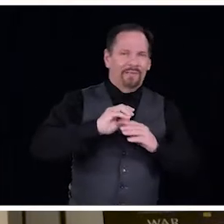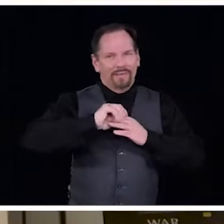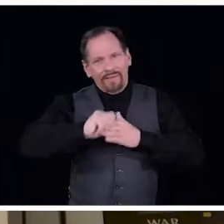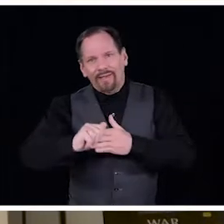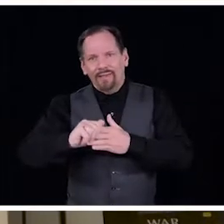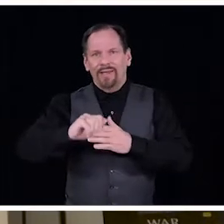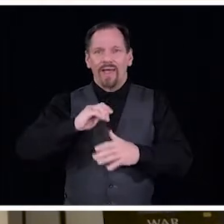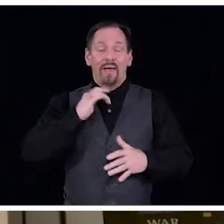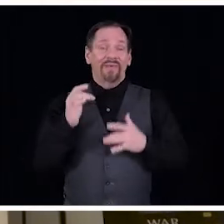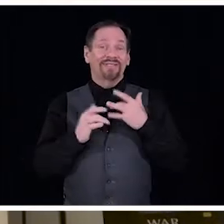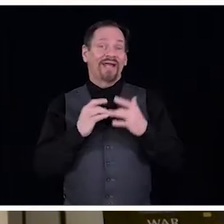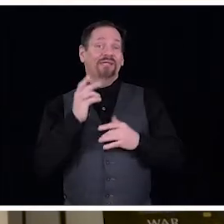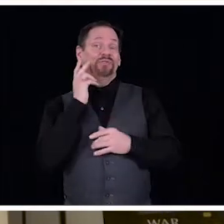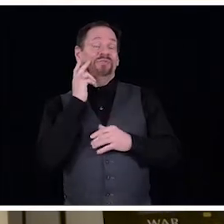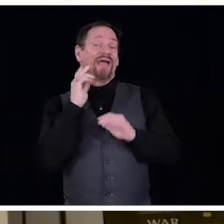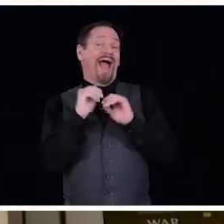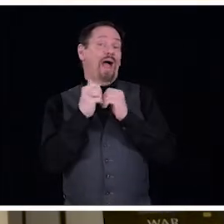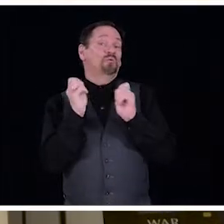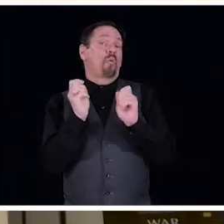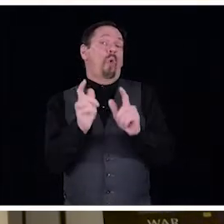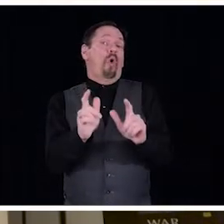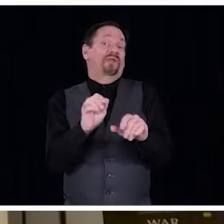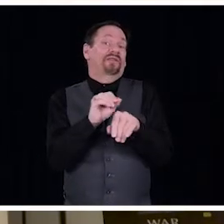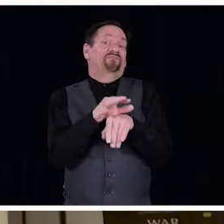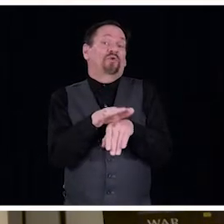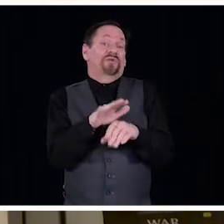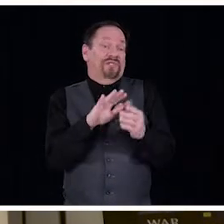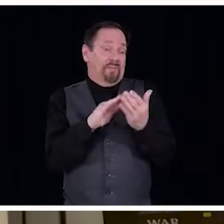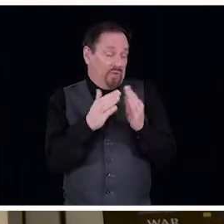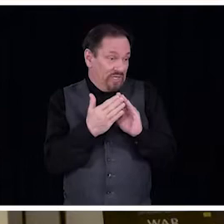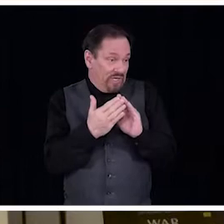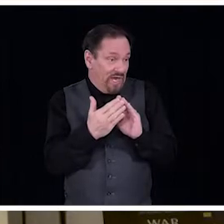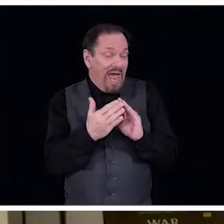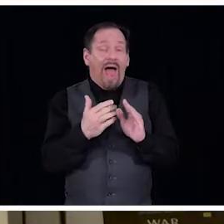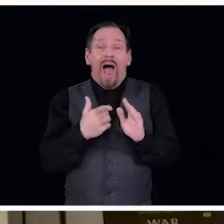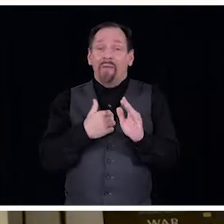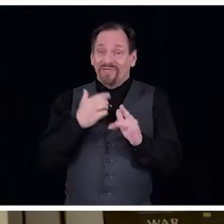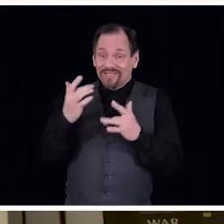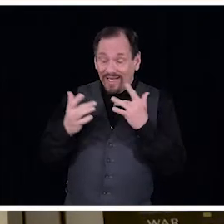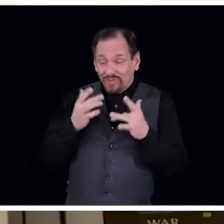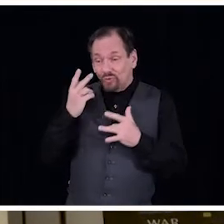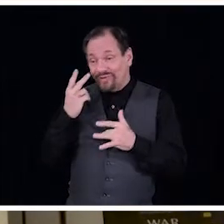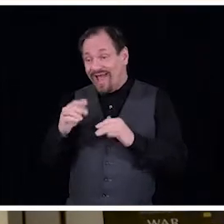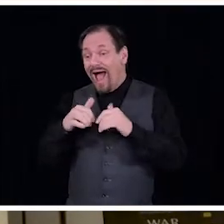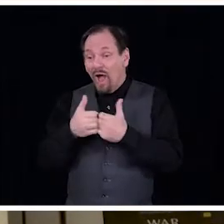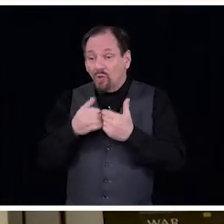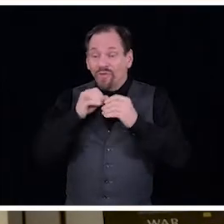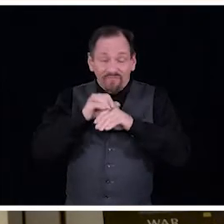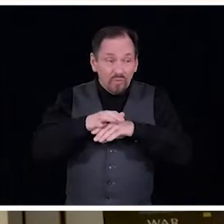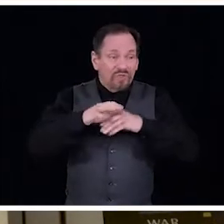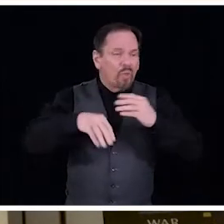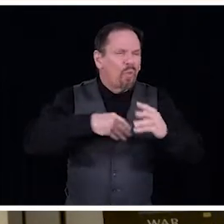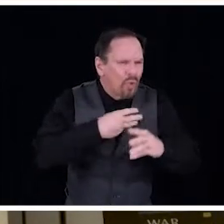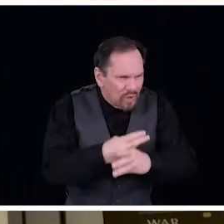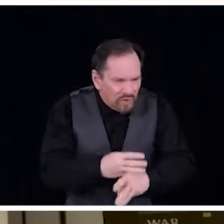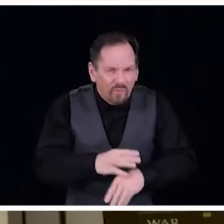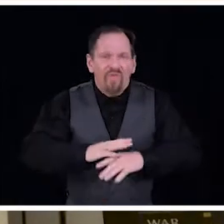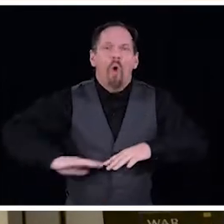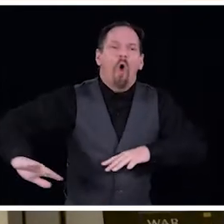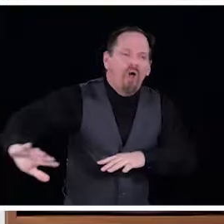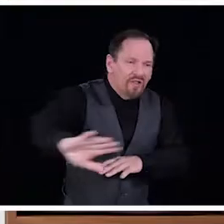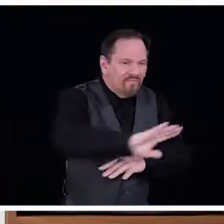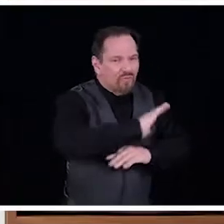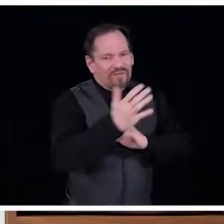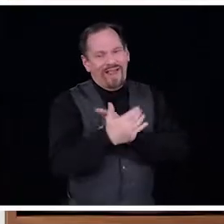excited to see how you all influence your communities. I'm excited to see how you influence the world with all of your